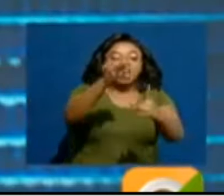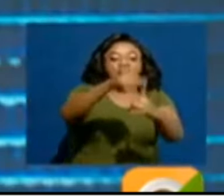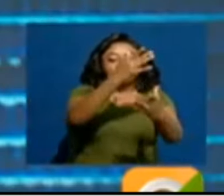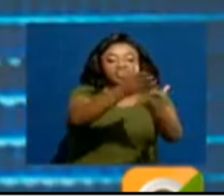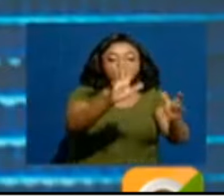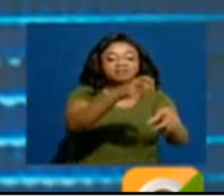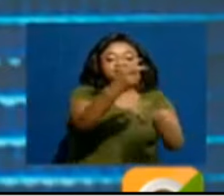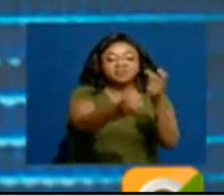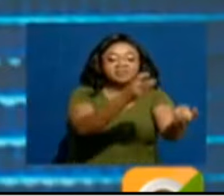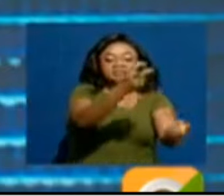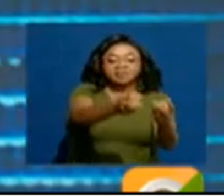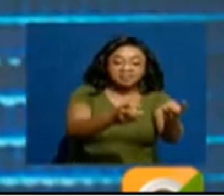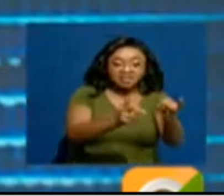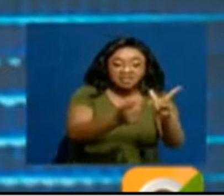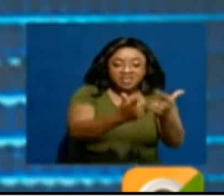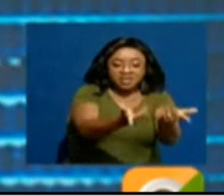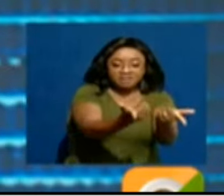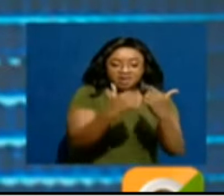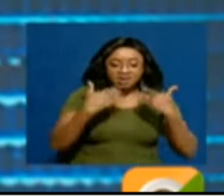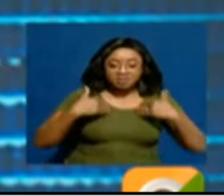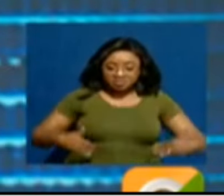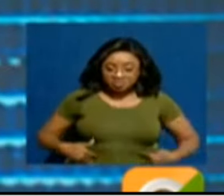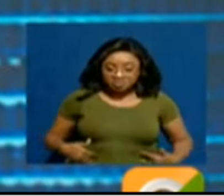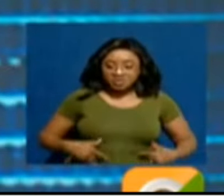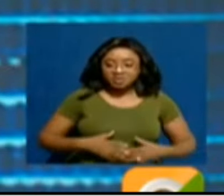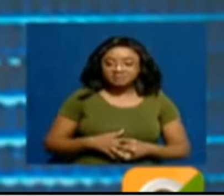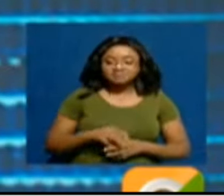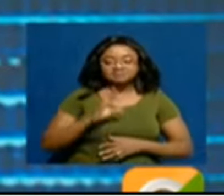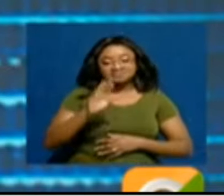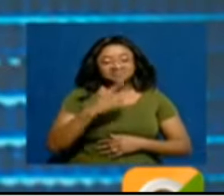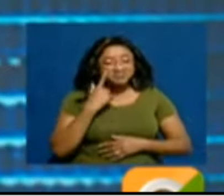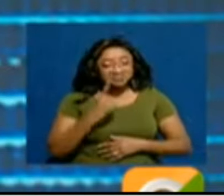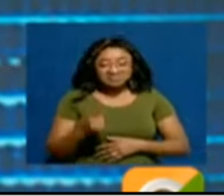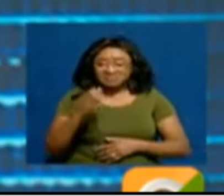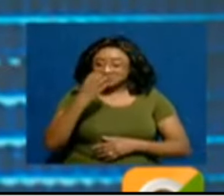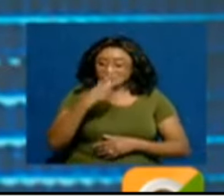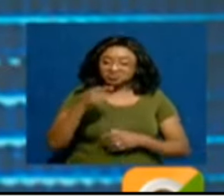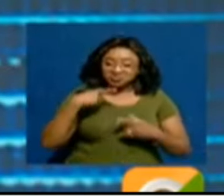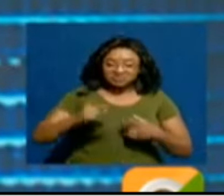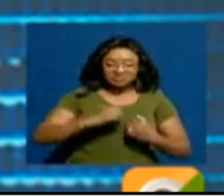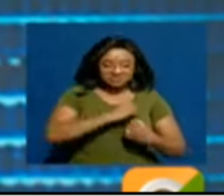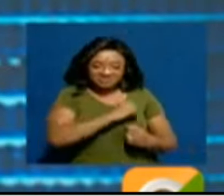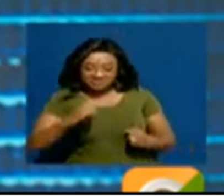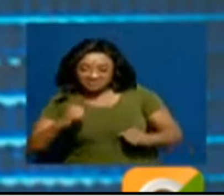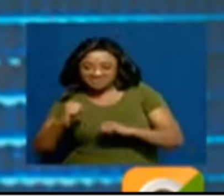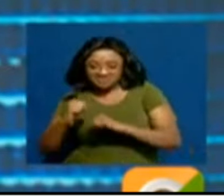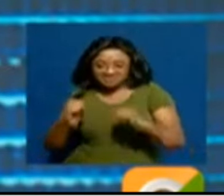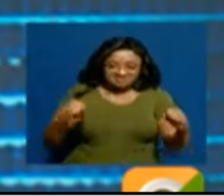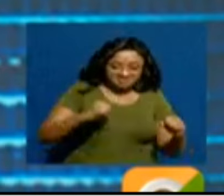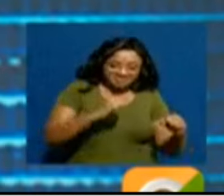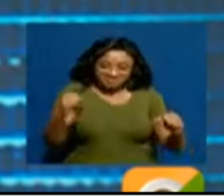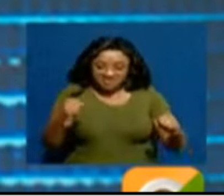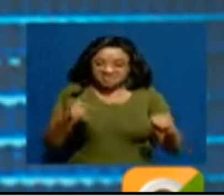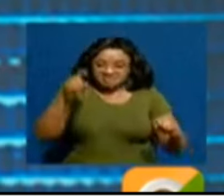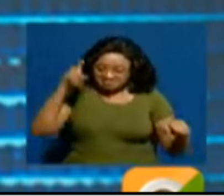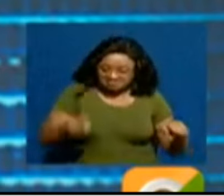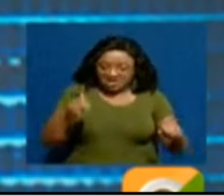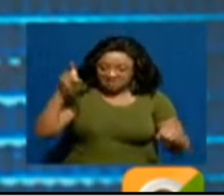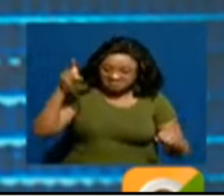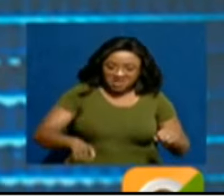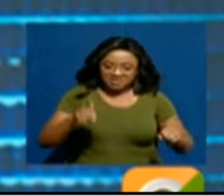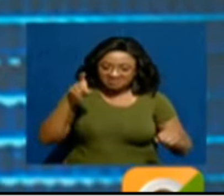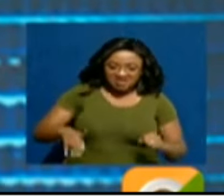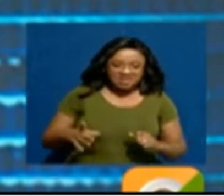Ruto forces his way because of American dollars or other considerations, and Kenyan children are put in harm's